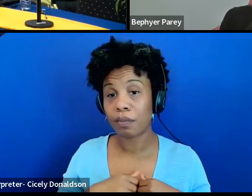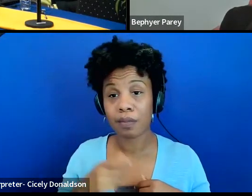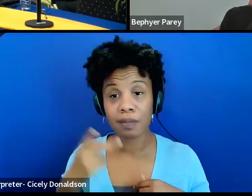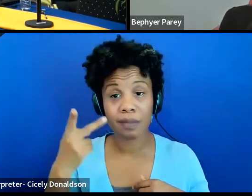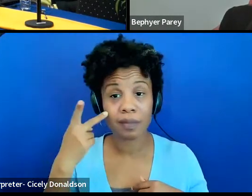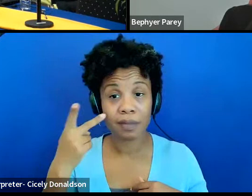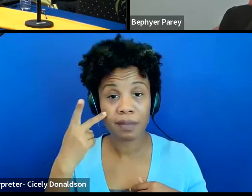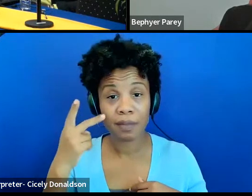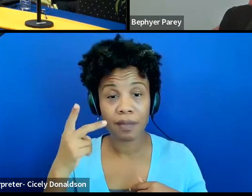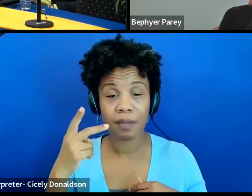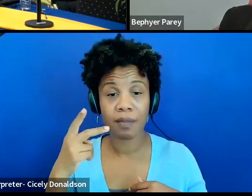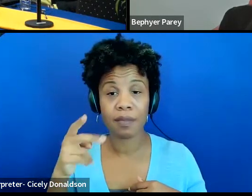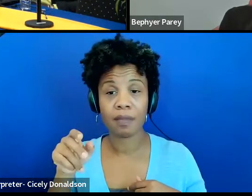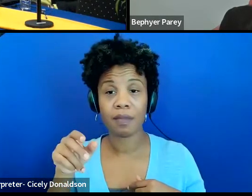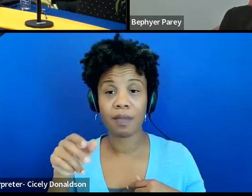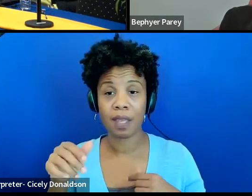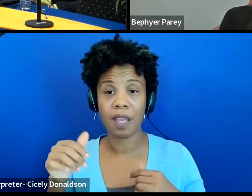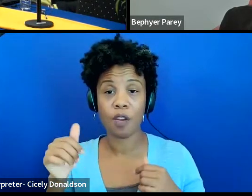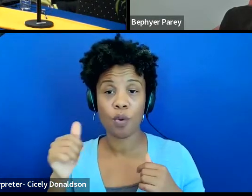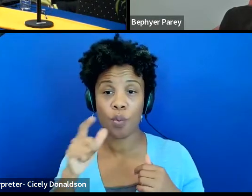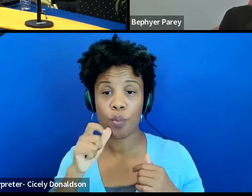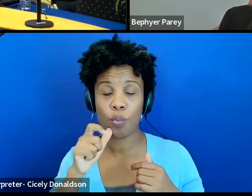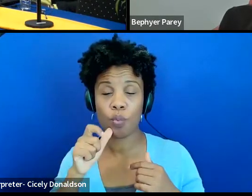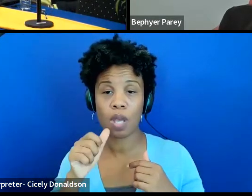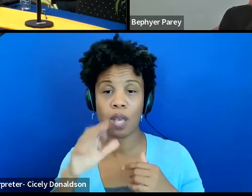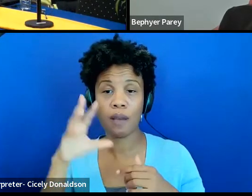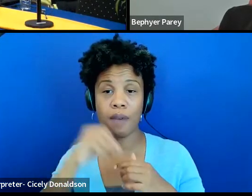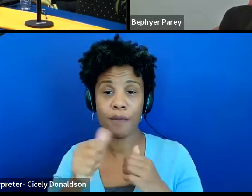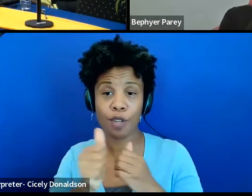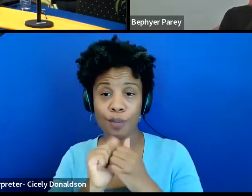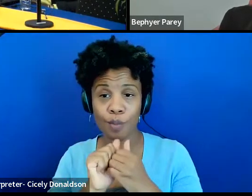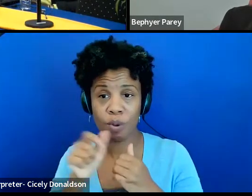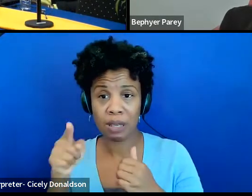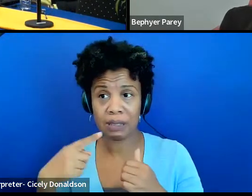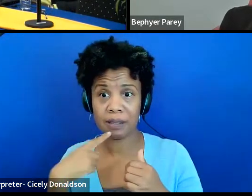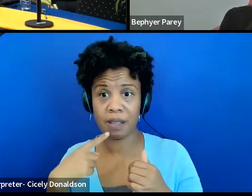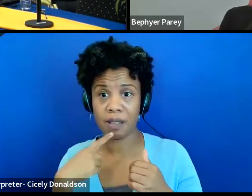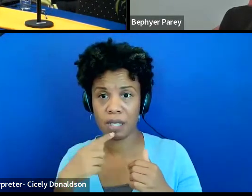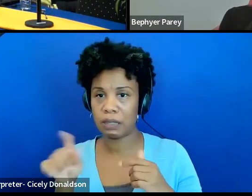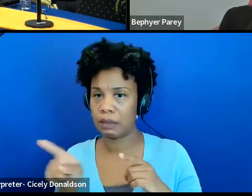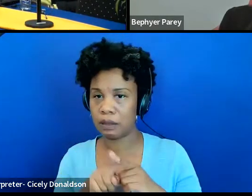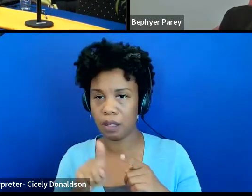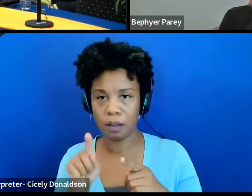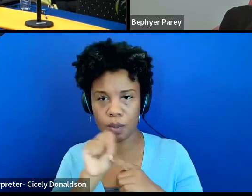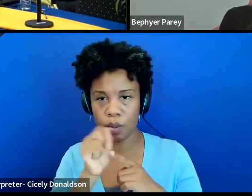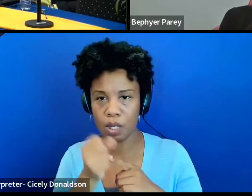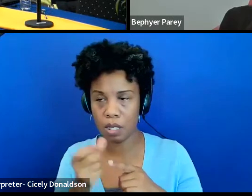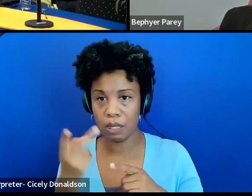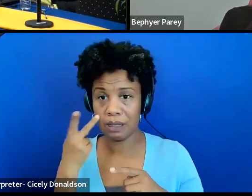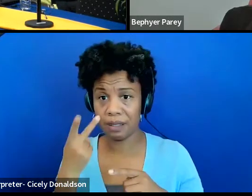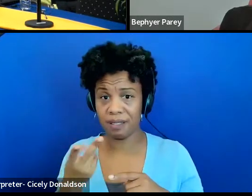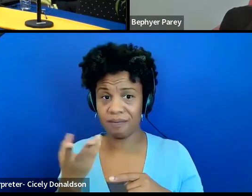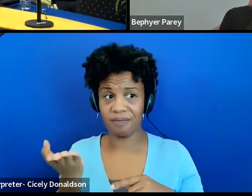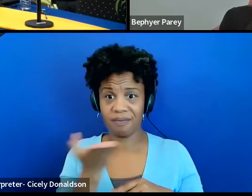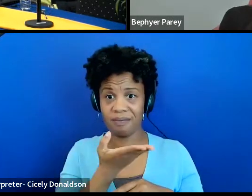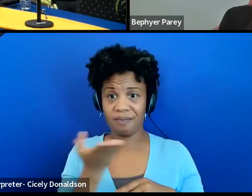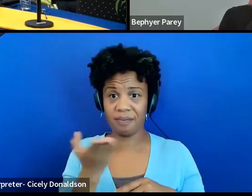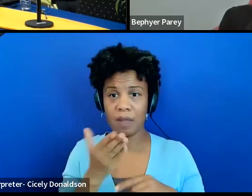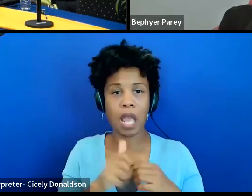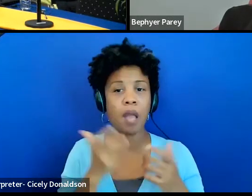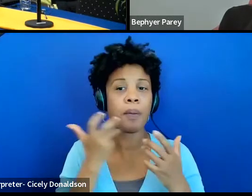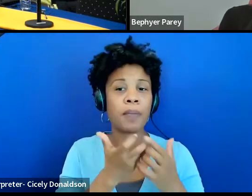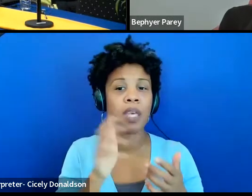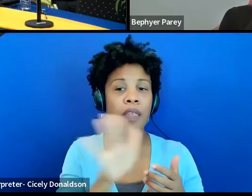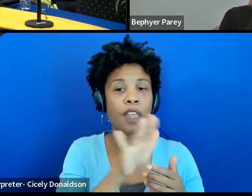athlete. How are we going to meet those needs? So I think there should be now